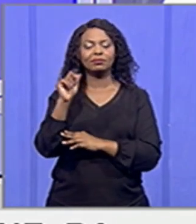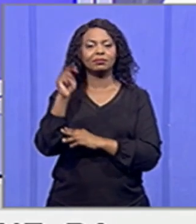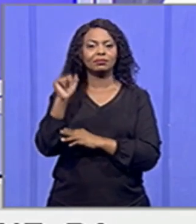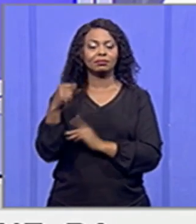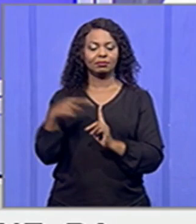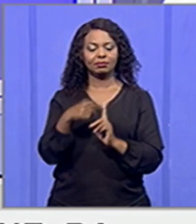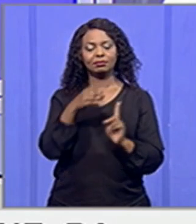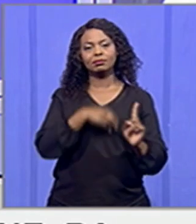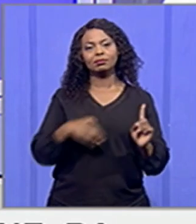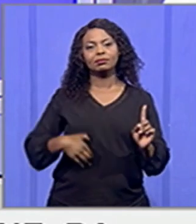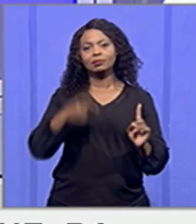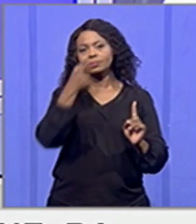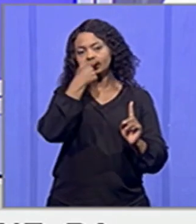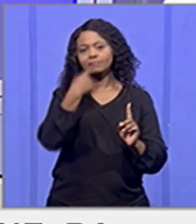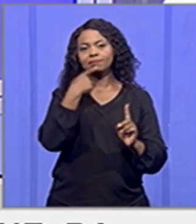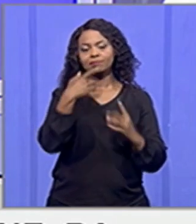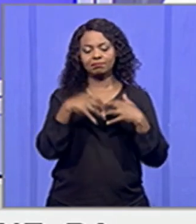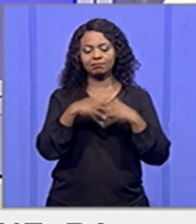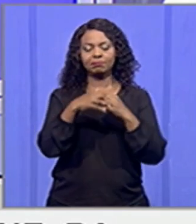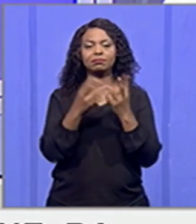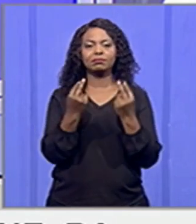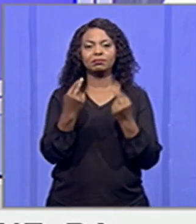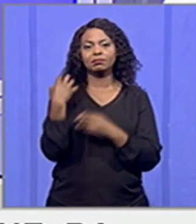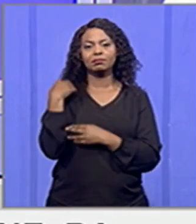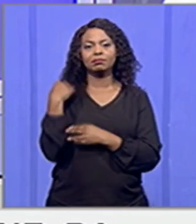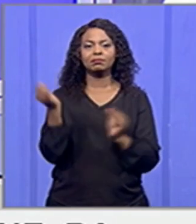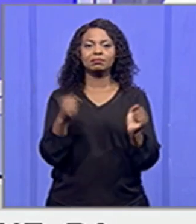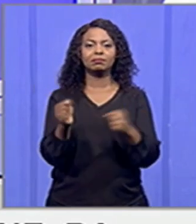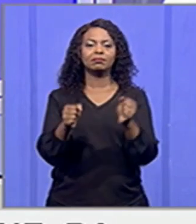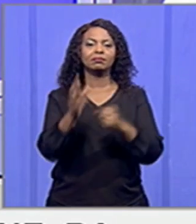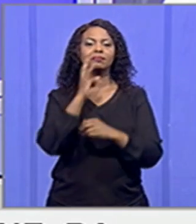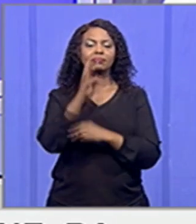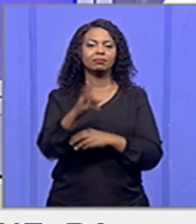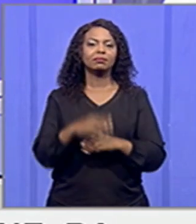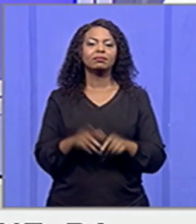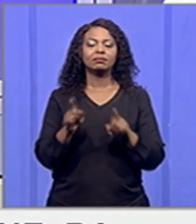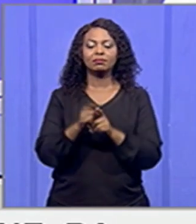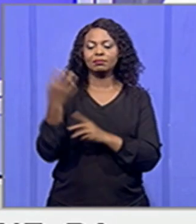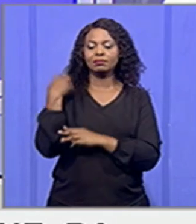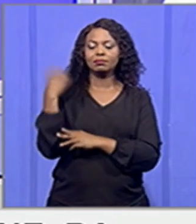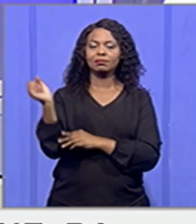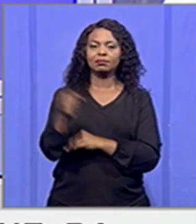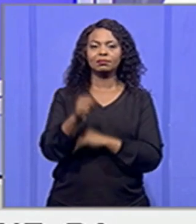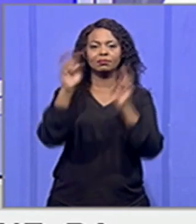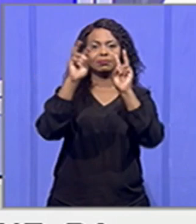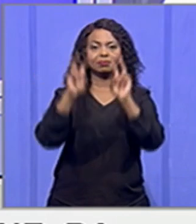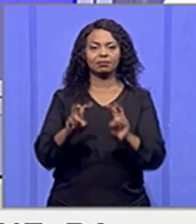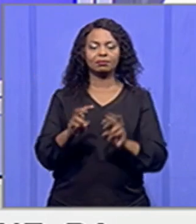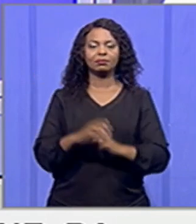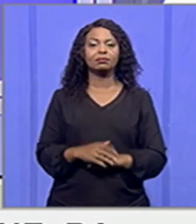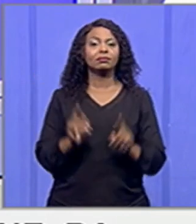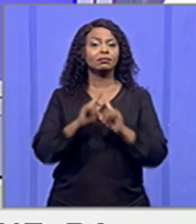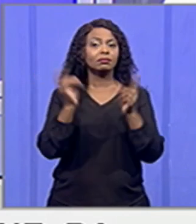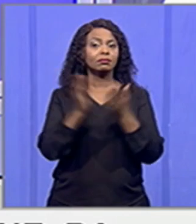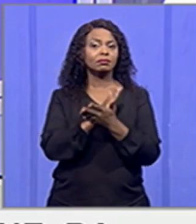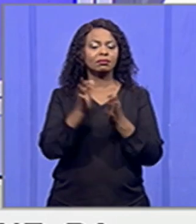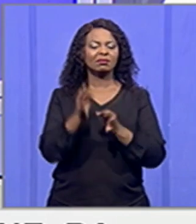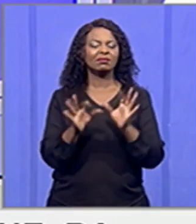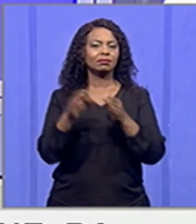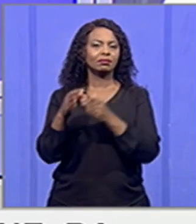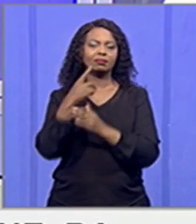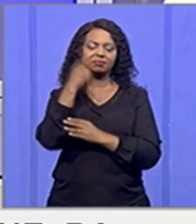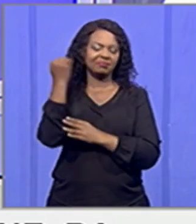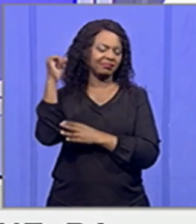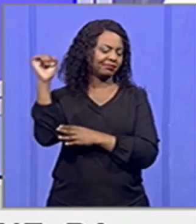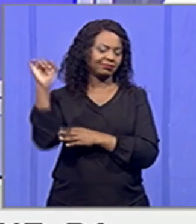Ramaphosa o itsisitse go tlhangwa ga kantoro e ntšhwa ya tona ya motlakase. Le fa go ntse jalo, makoko a semphato a